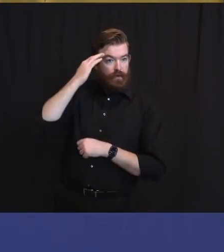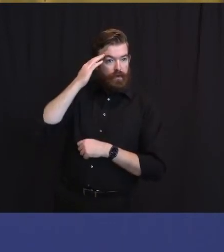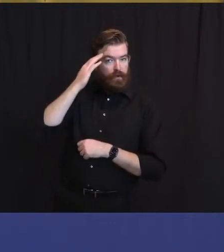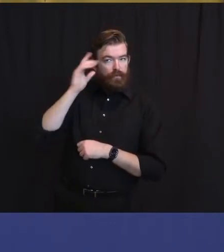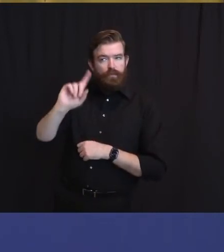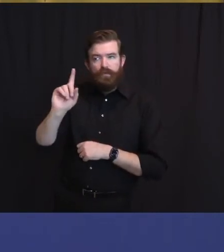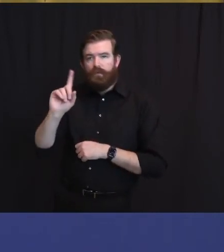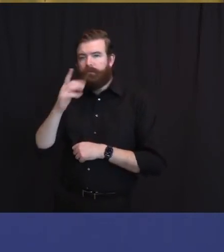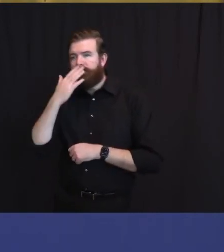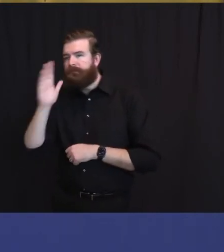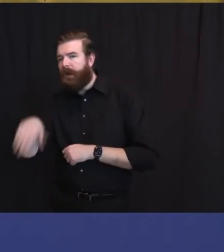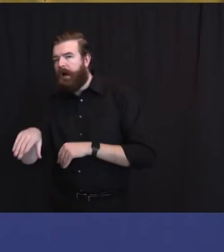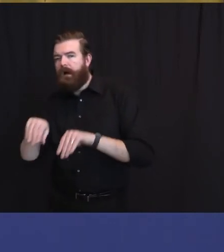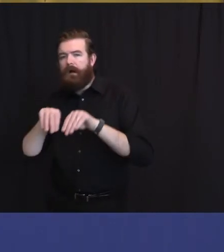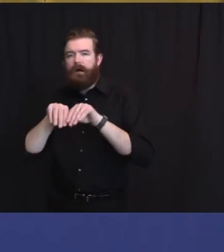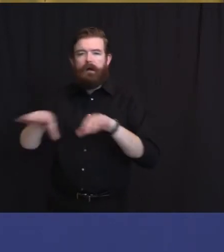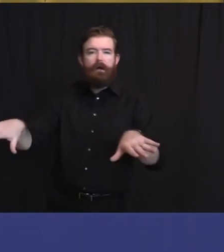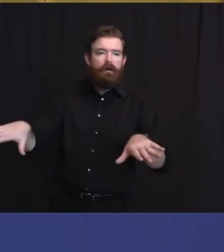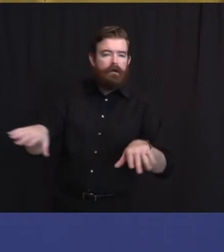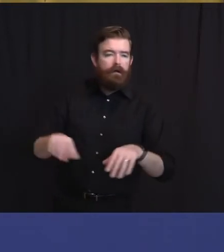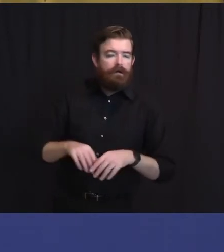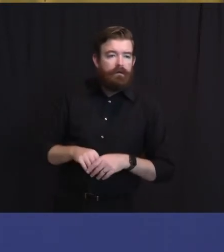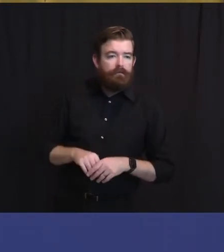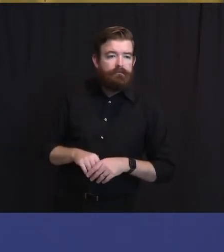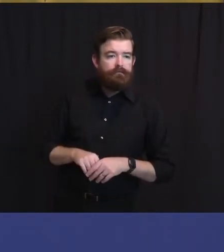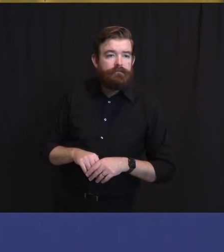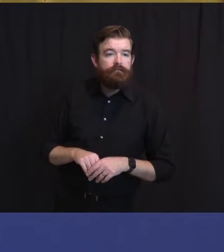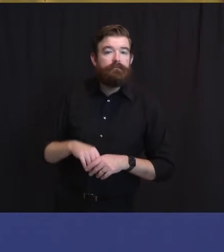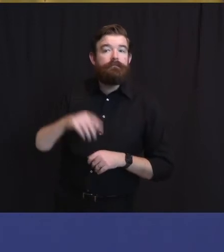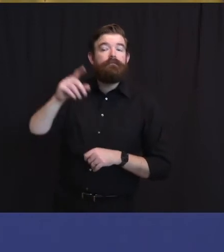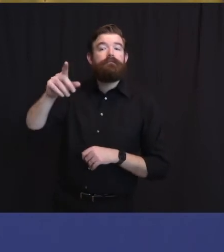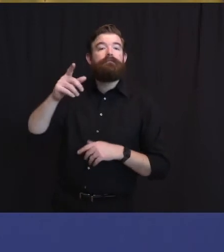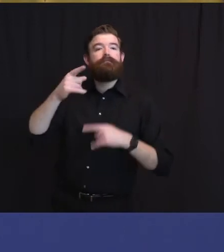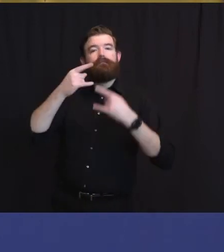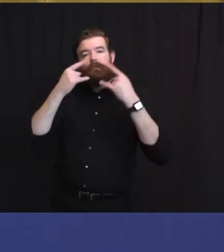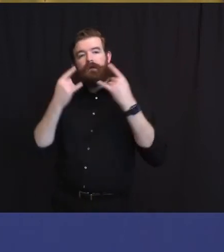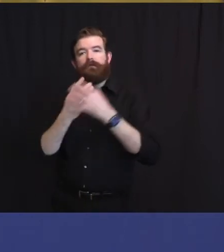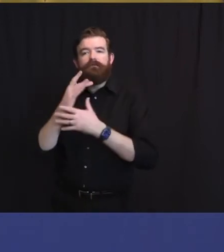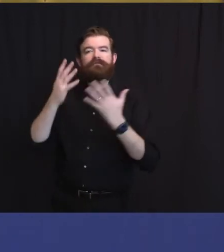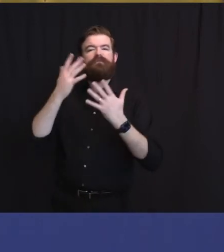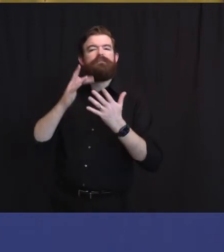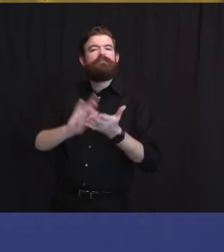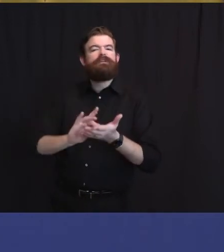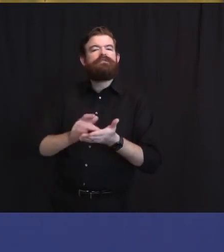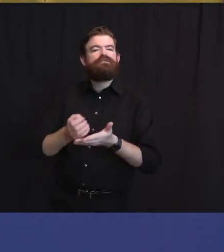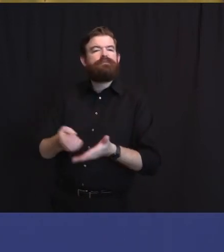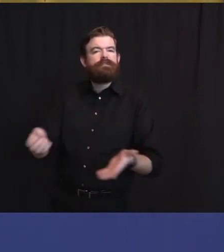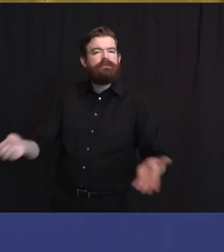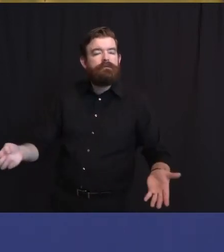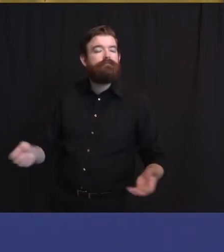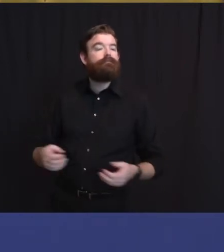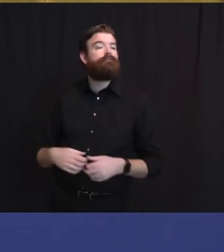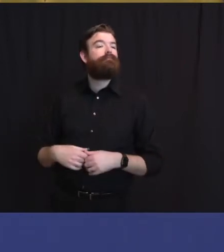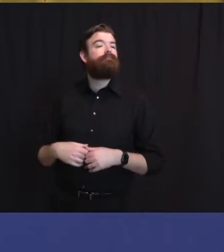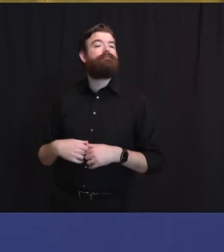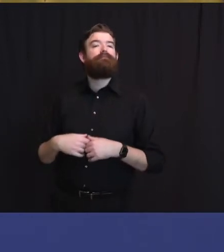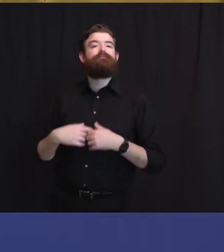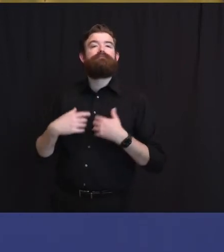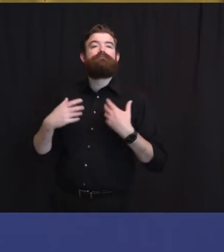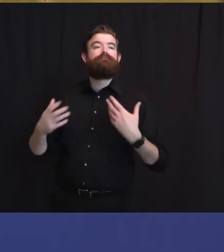much the state spent on PPE and medical equipment in the early days of the pandemic? And you have a bill on your desk to add additional unemployment